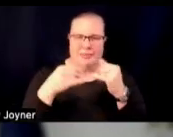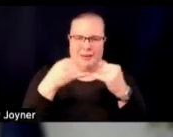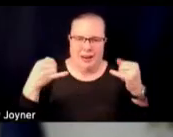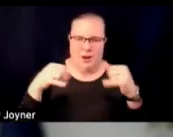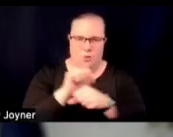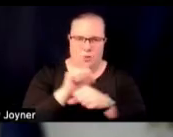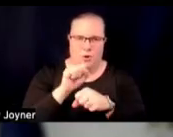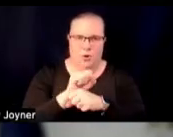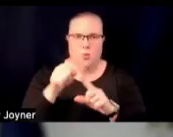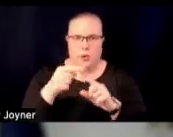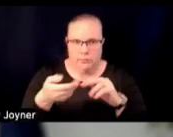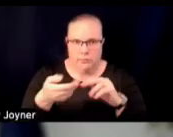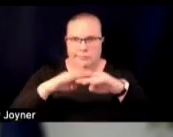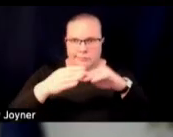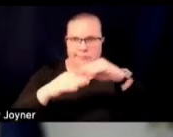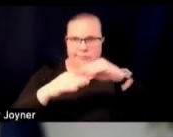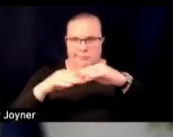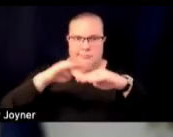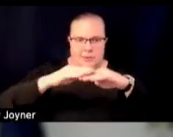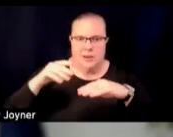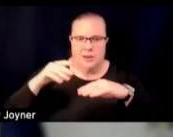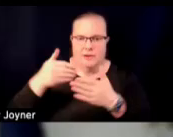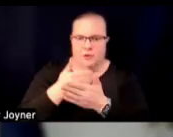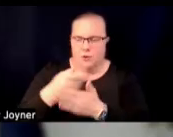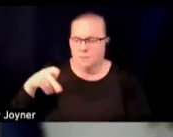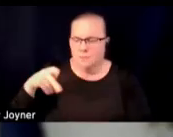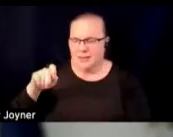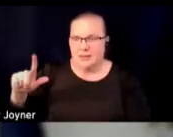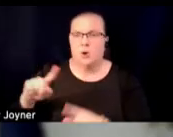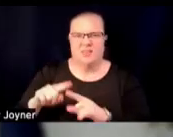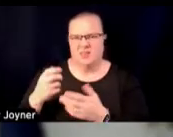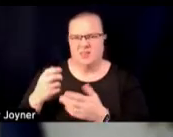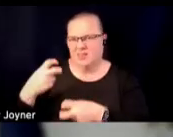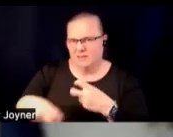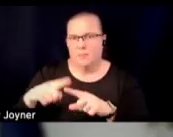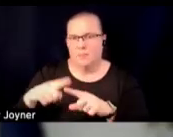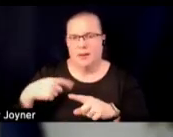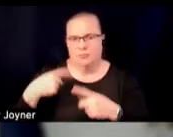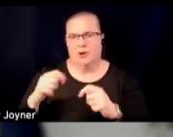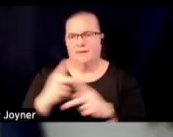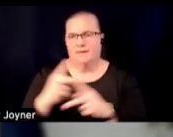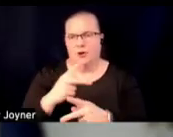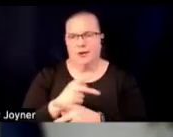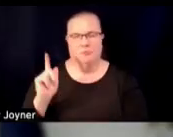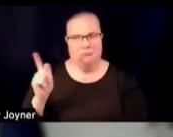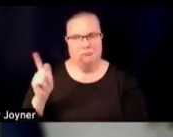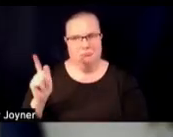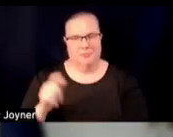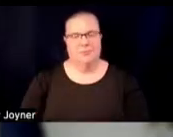new pastel, it gets a little bit difficult. But that's something I hope to figure out in the future.